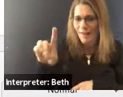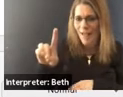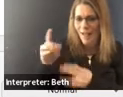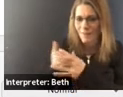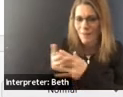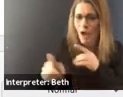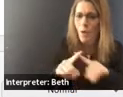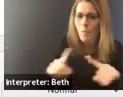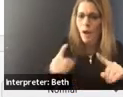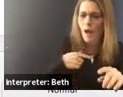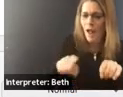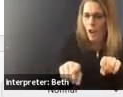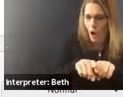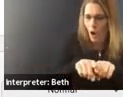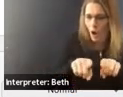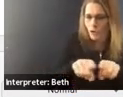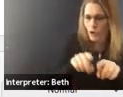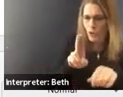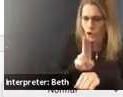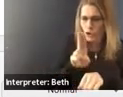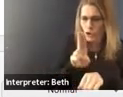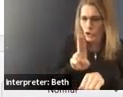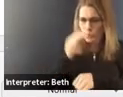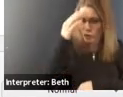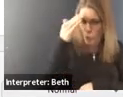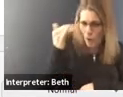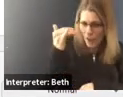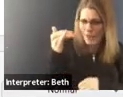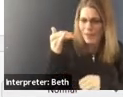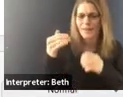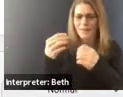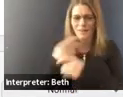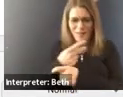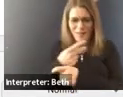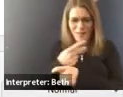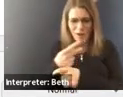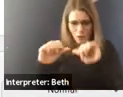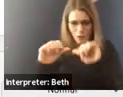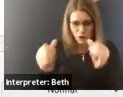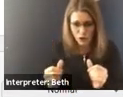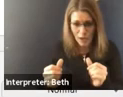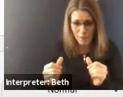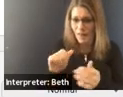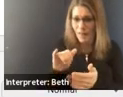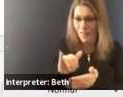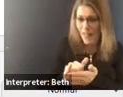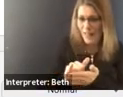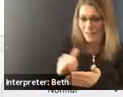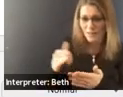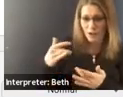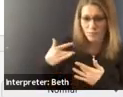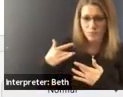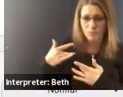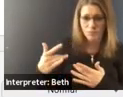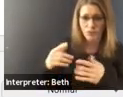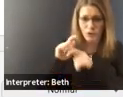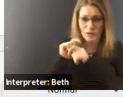And this is a very traditional technique, right? If I turn off some of my layers